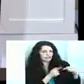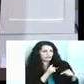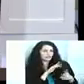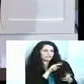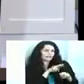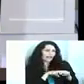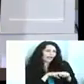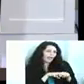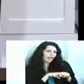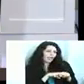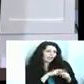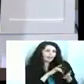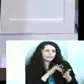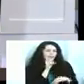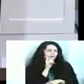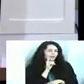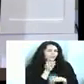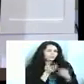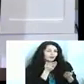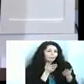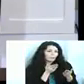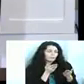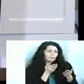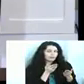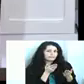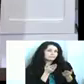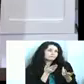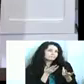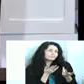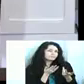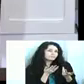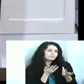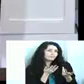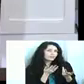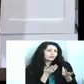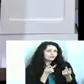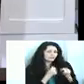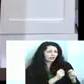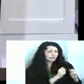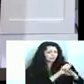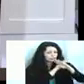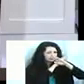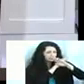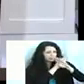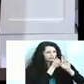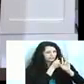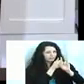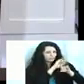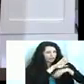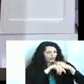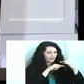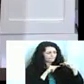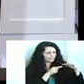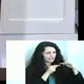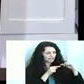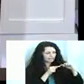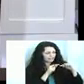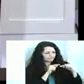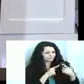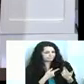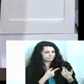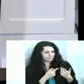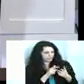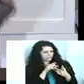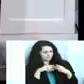of the day, probably has even protected herself from all of the hurt and the pain that she has received. I